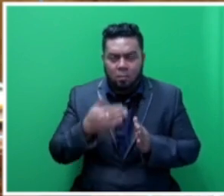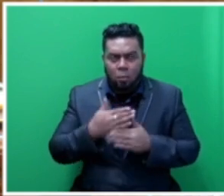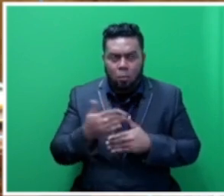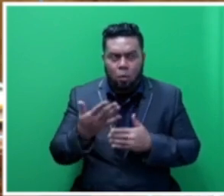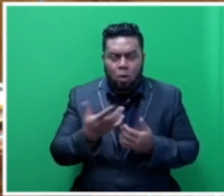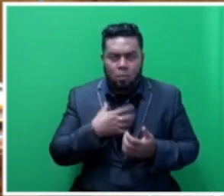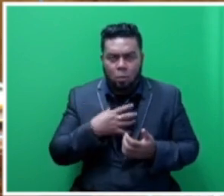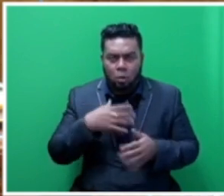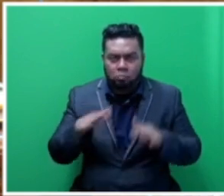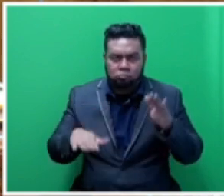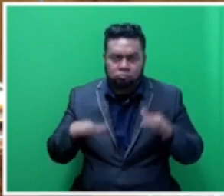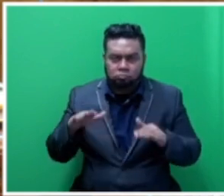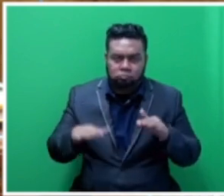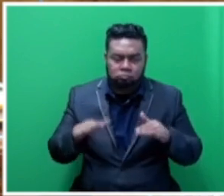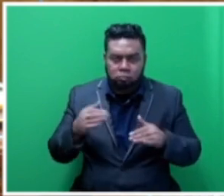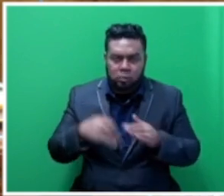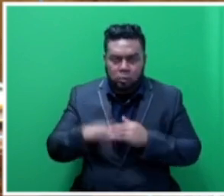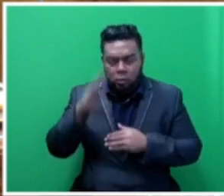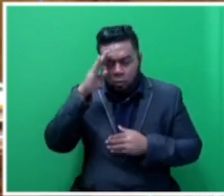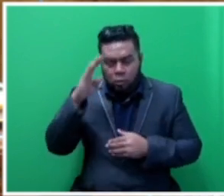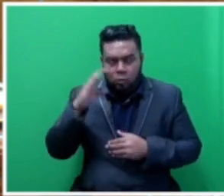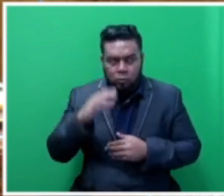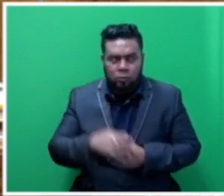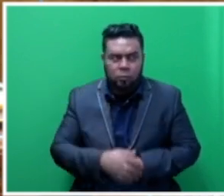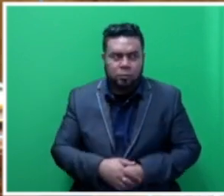further uncertainty.